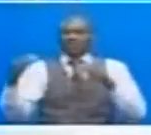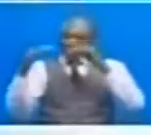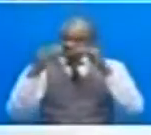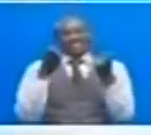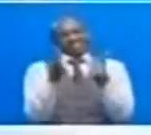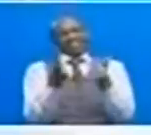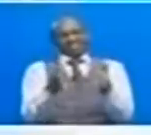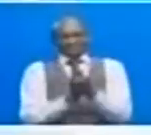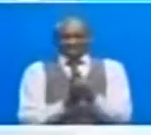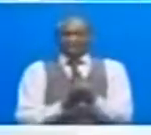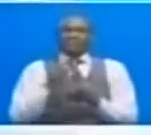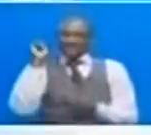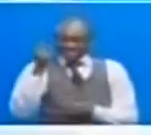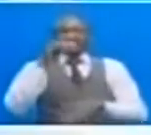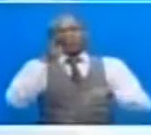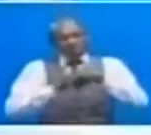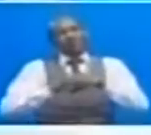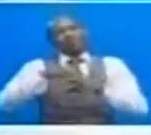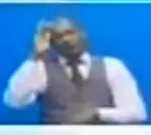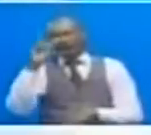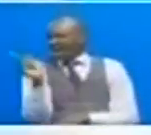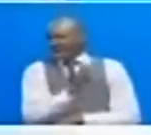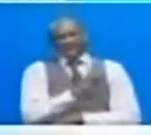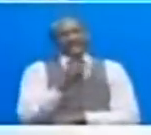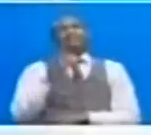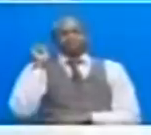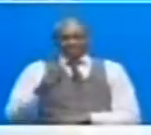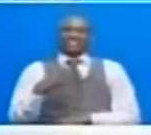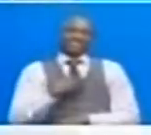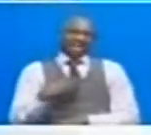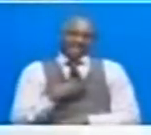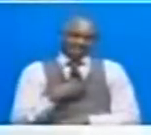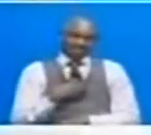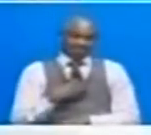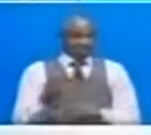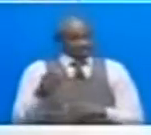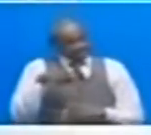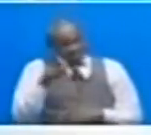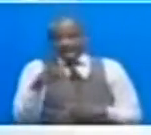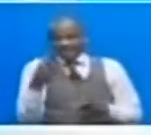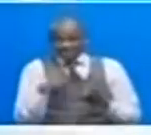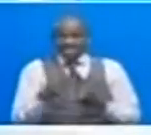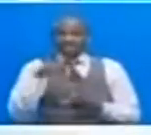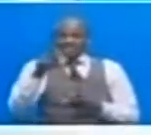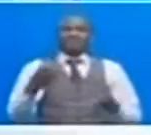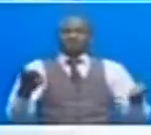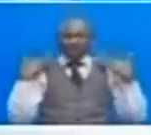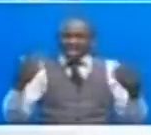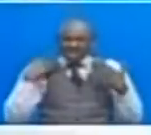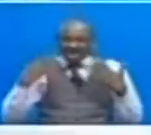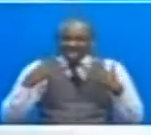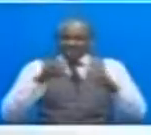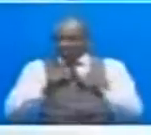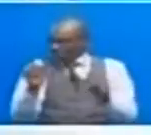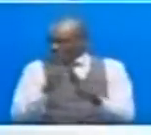democracy. No president is too good for retirement. Victor Odhiambo says they should not be allowed to rule for life, since